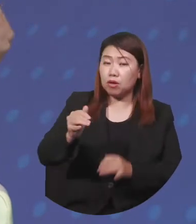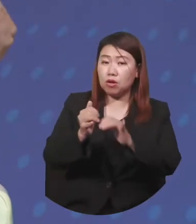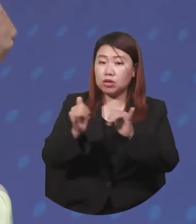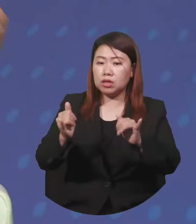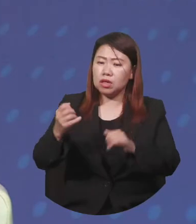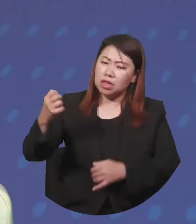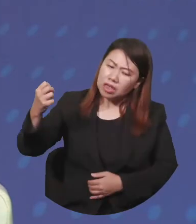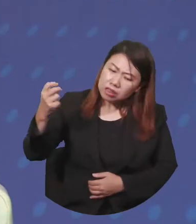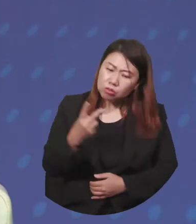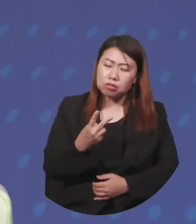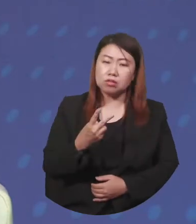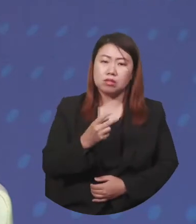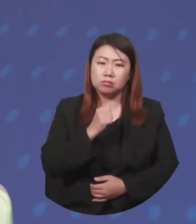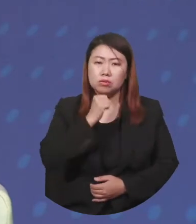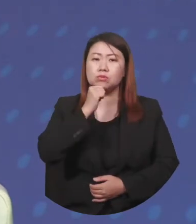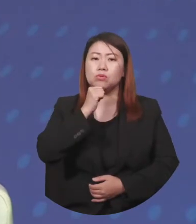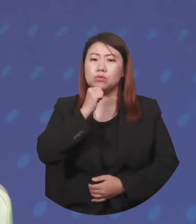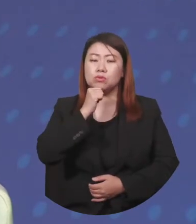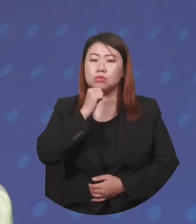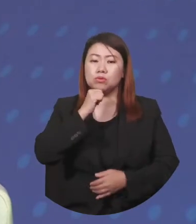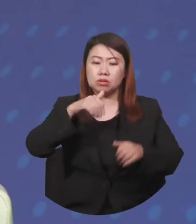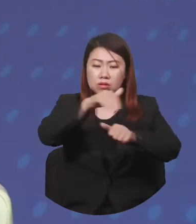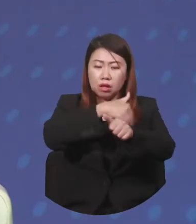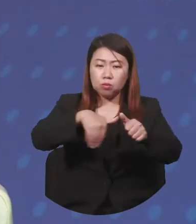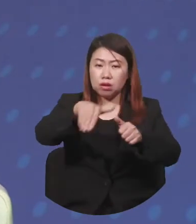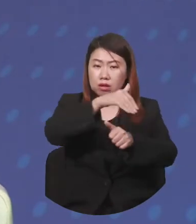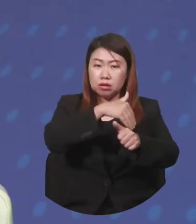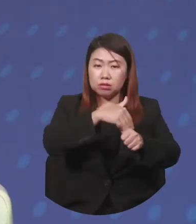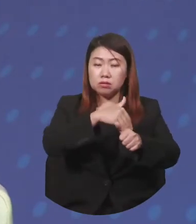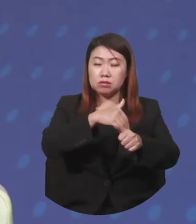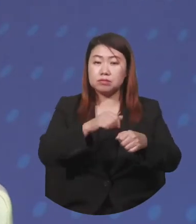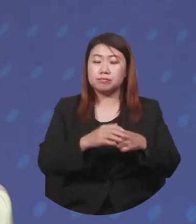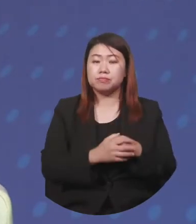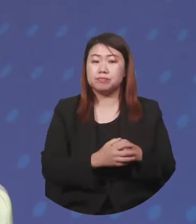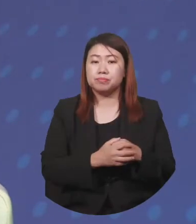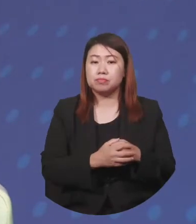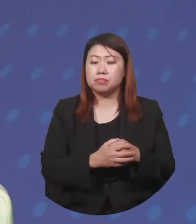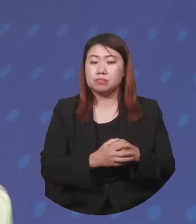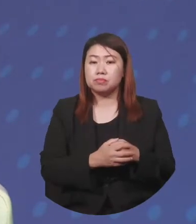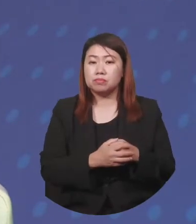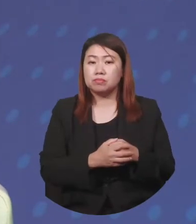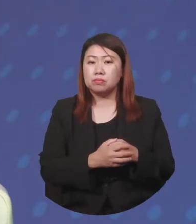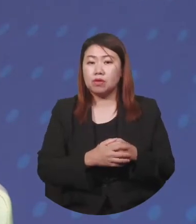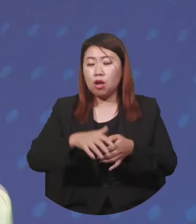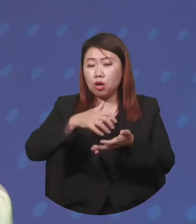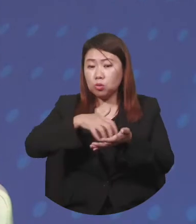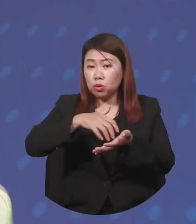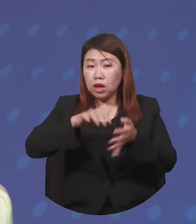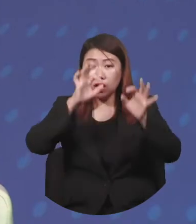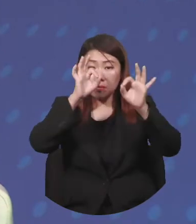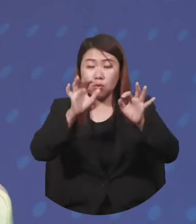just the statistics. Of these, 120 million into extreme poverty.